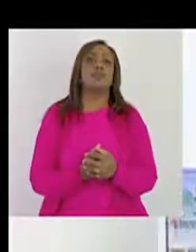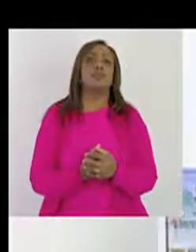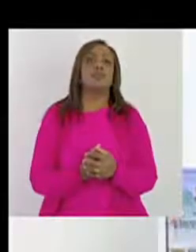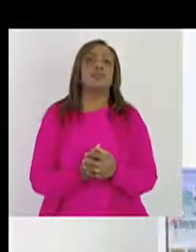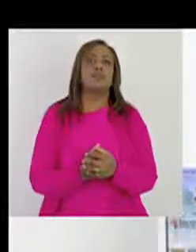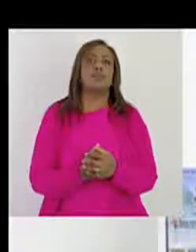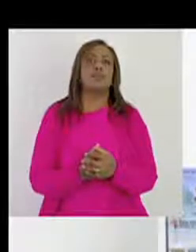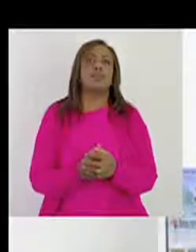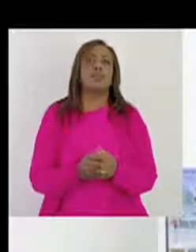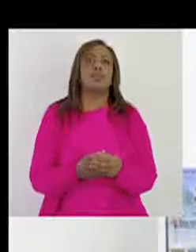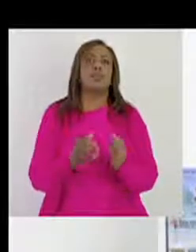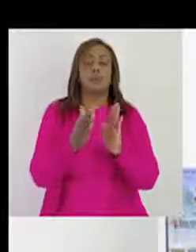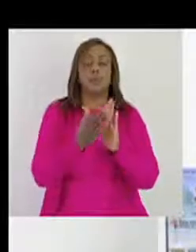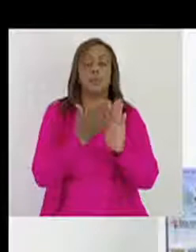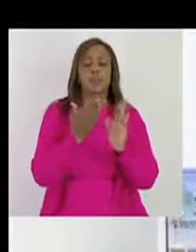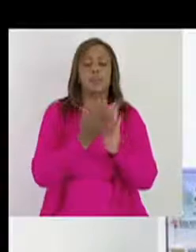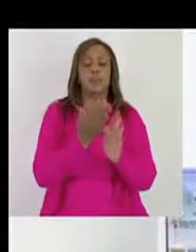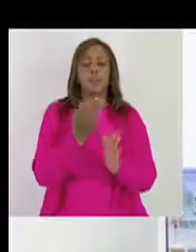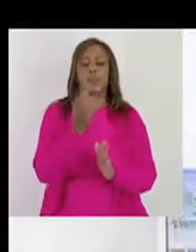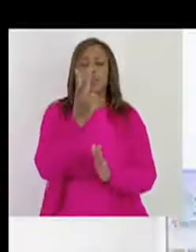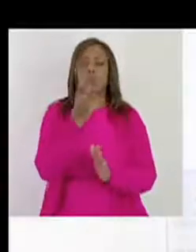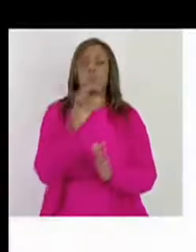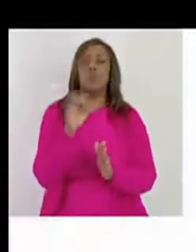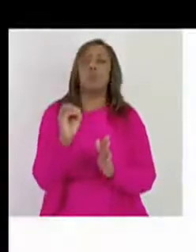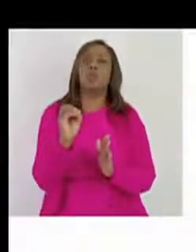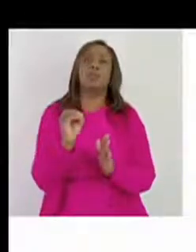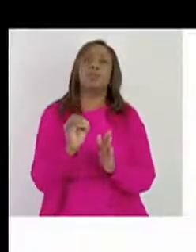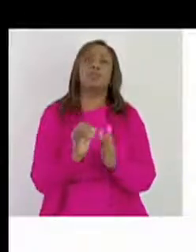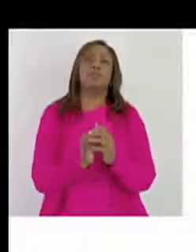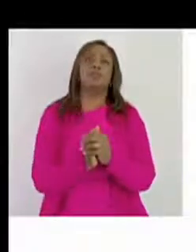Let us now turn to page 20.